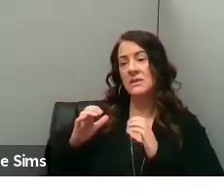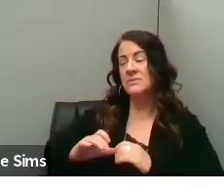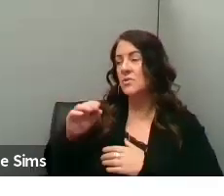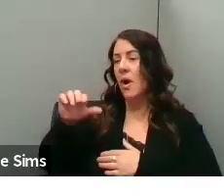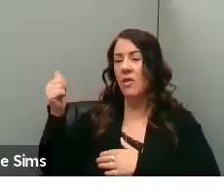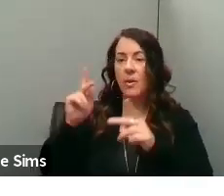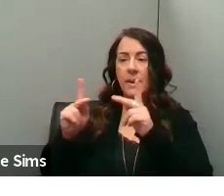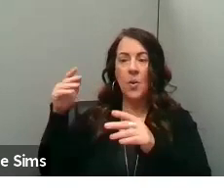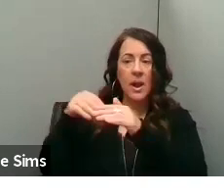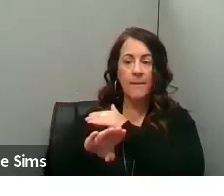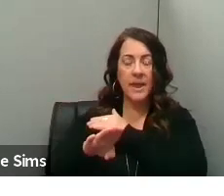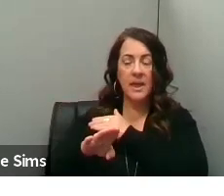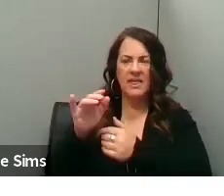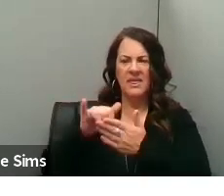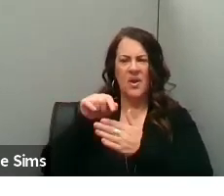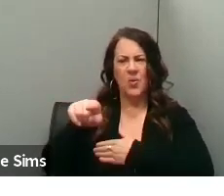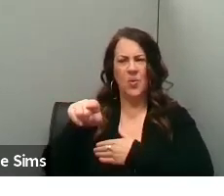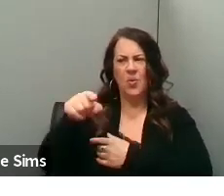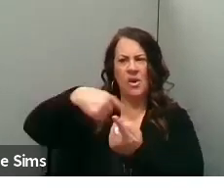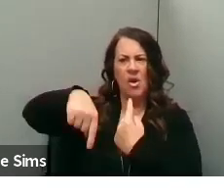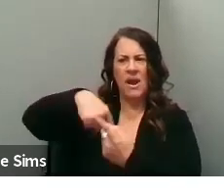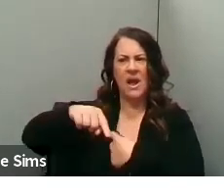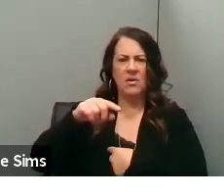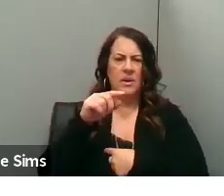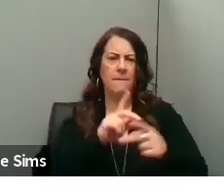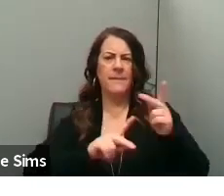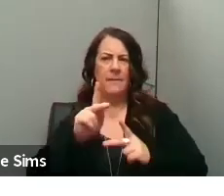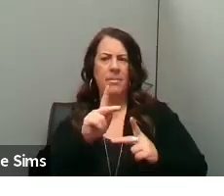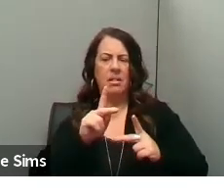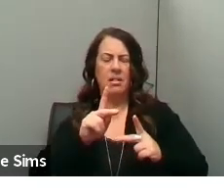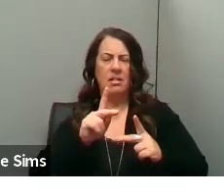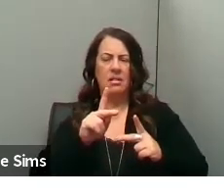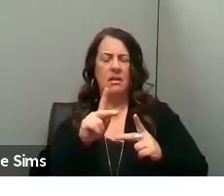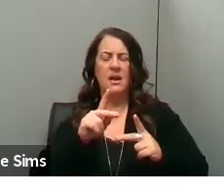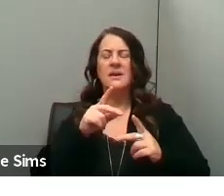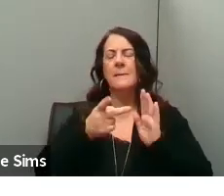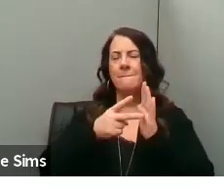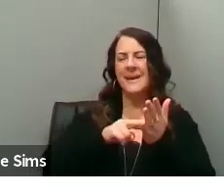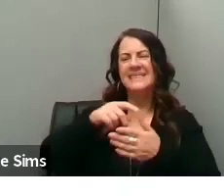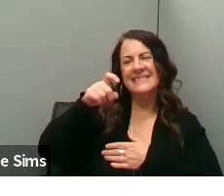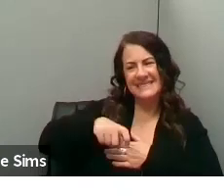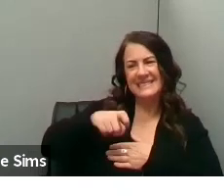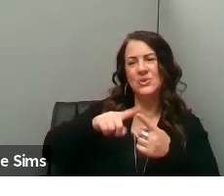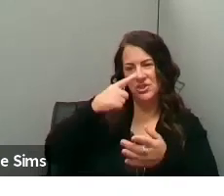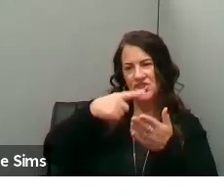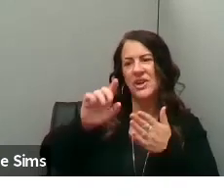with every day, that is the need for the employer to take the temperature, and it is